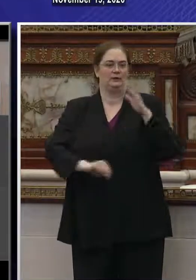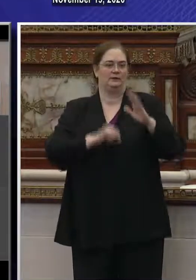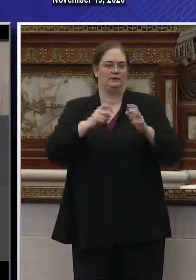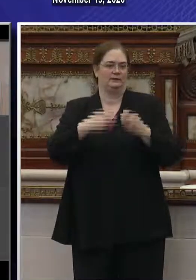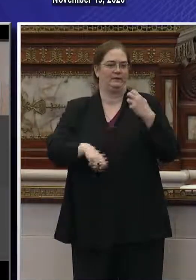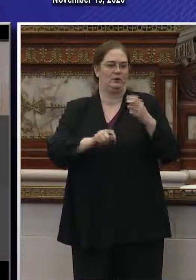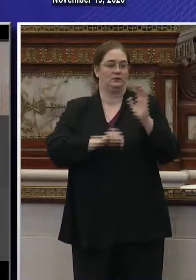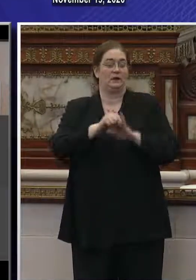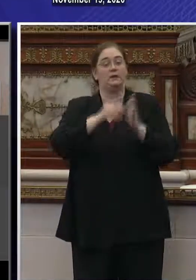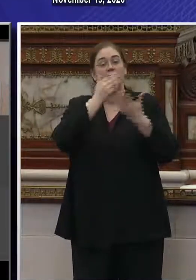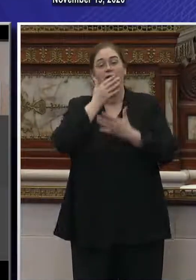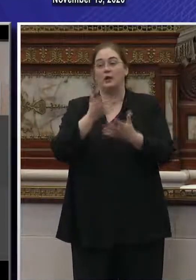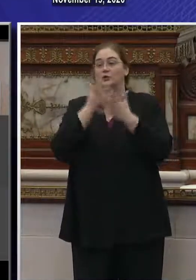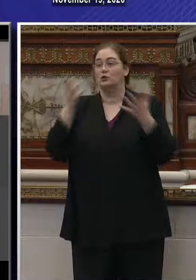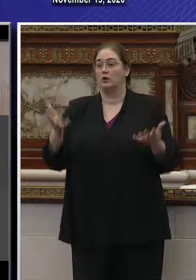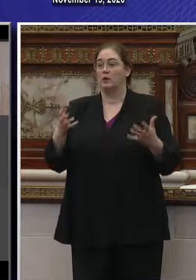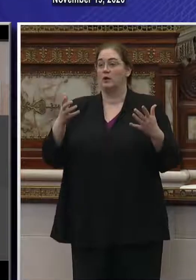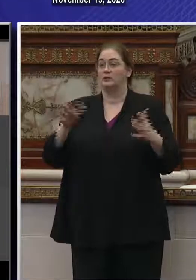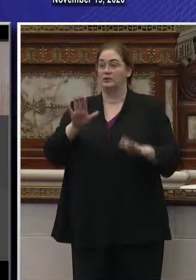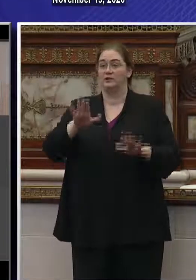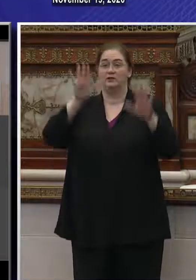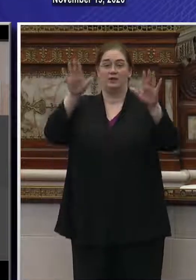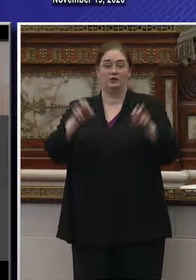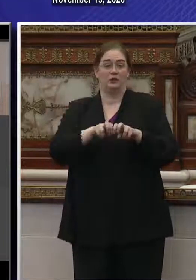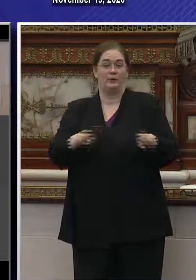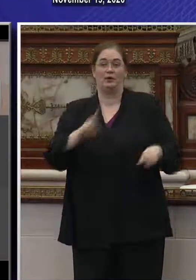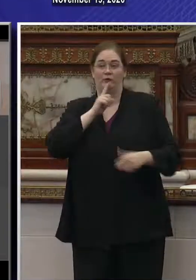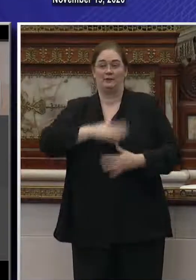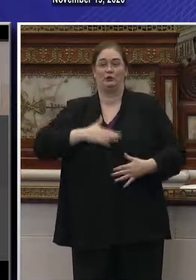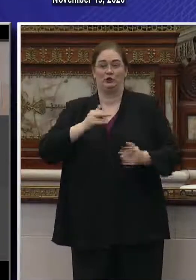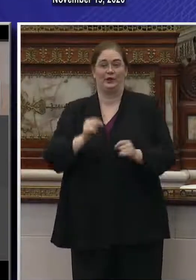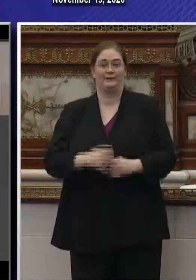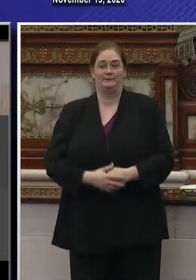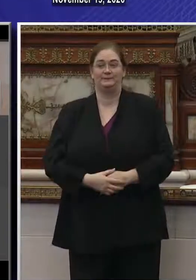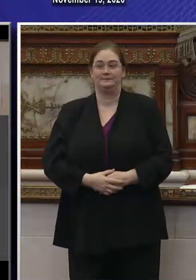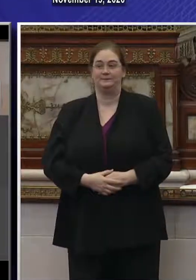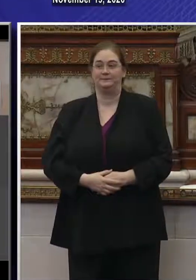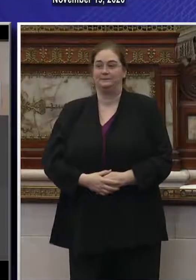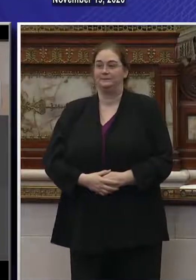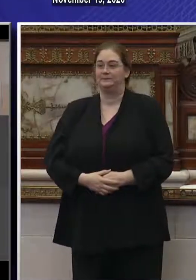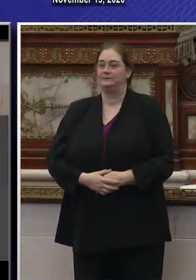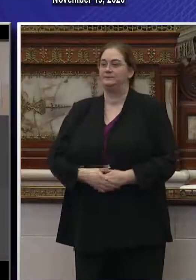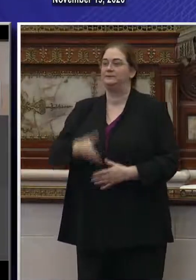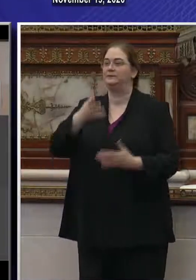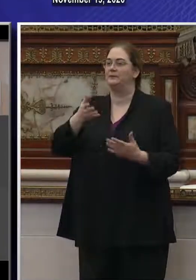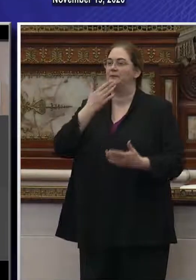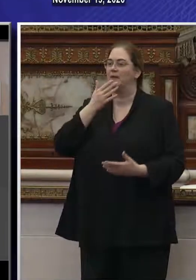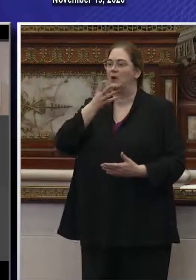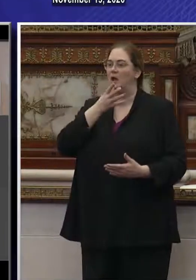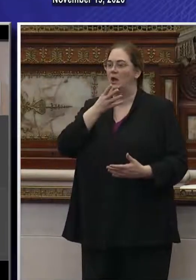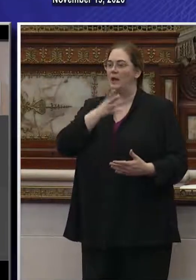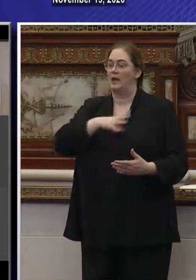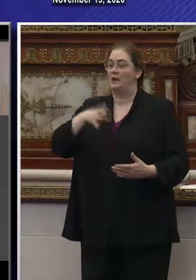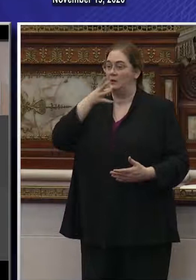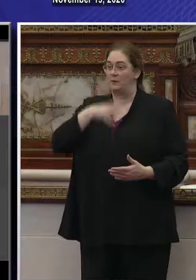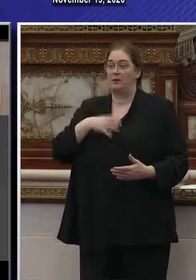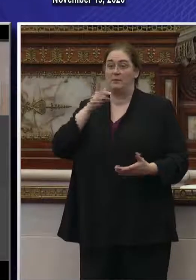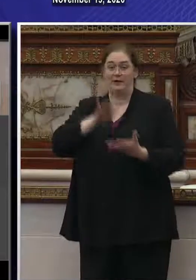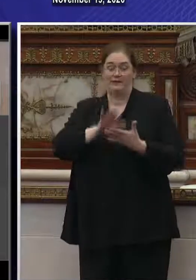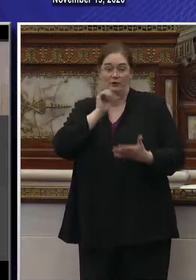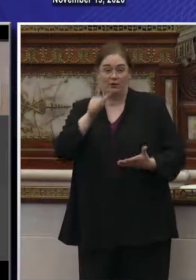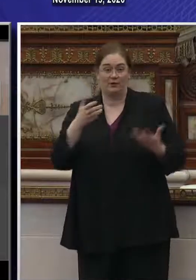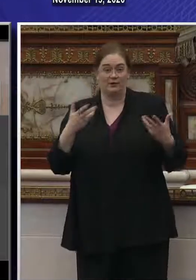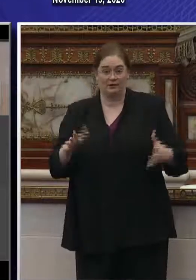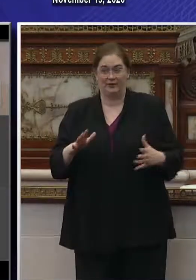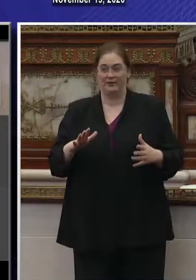very much. And thank you so much to this illustrious panel. I really appreciate it. Thank you, Councilwoman. Believe it or not, it's already